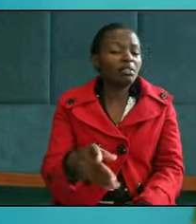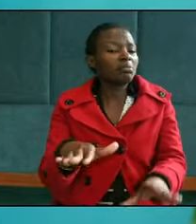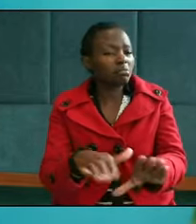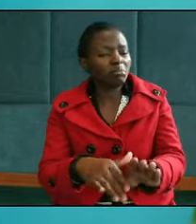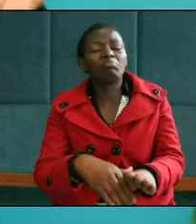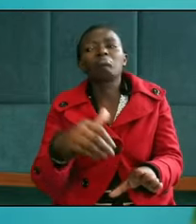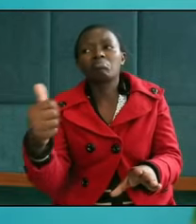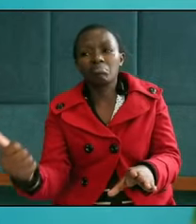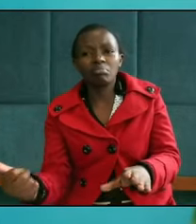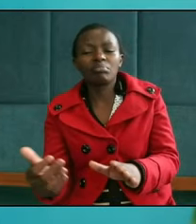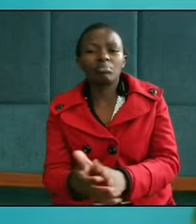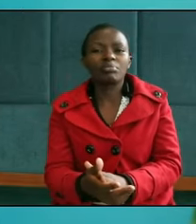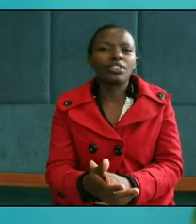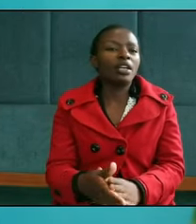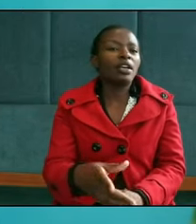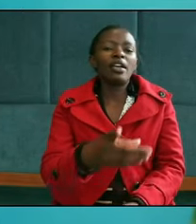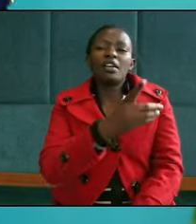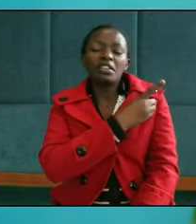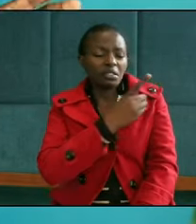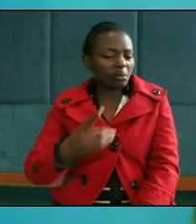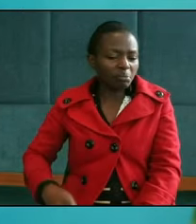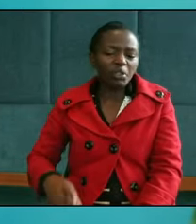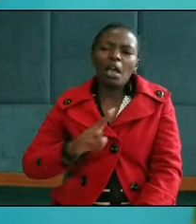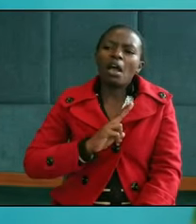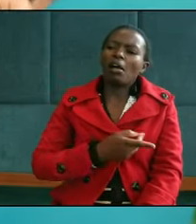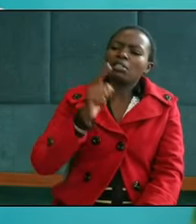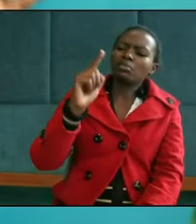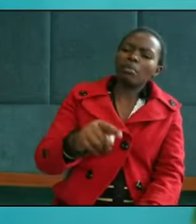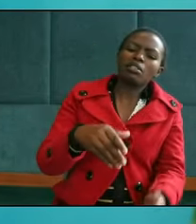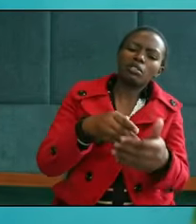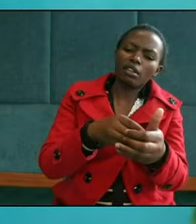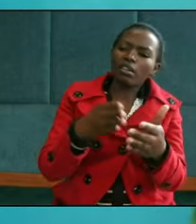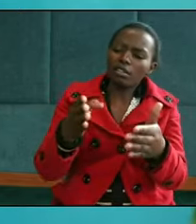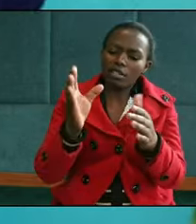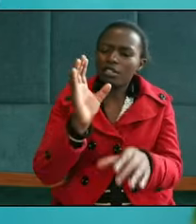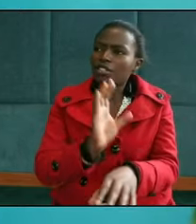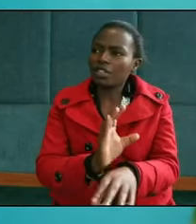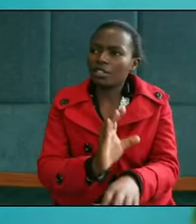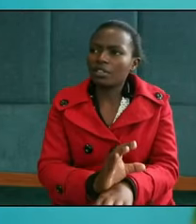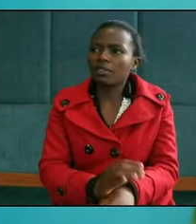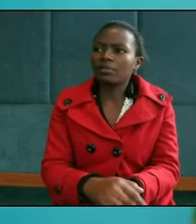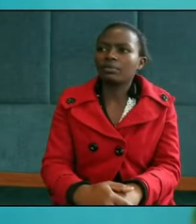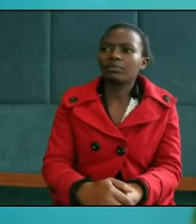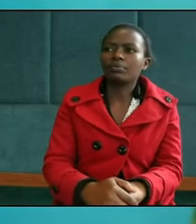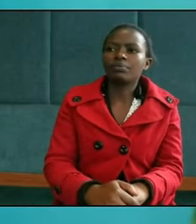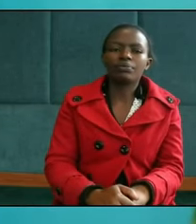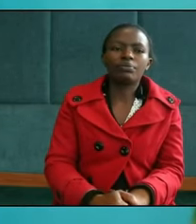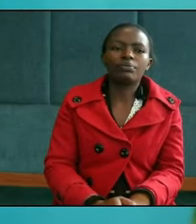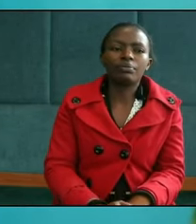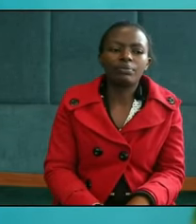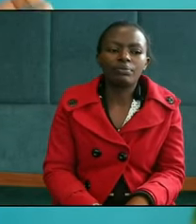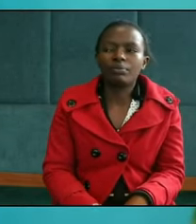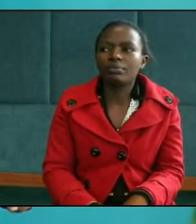see. He said, hawa ndio tunaongoza kanisa. We are the people who do the church. Today, ama leo, mzee is a Kipisiki, tomorrow is a